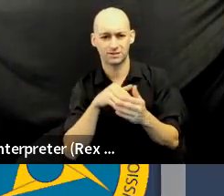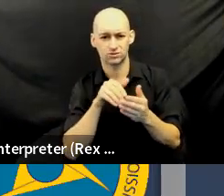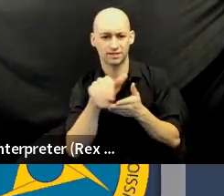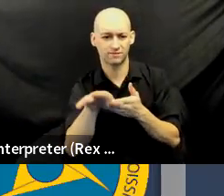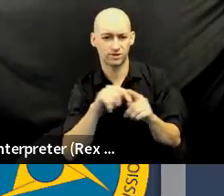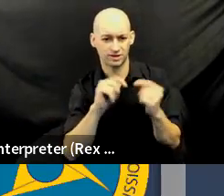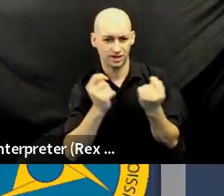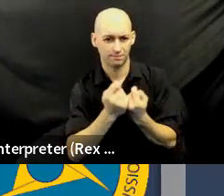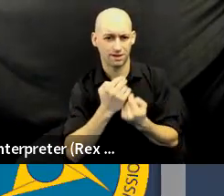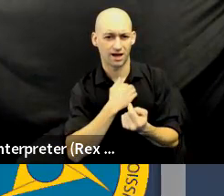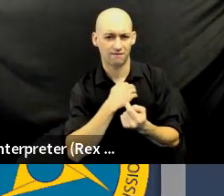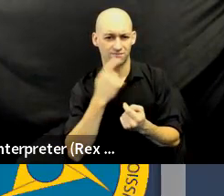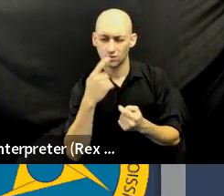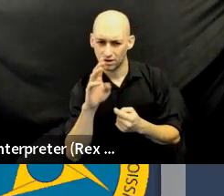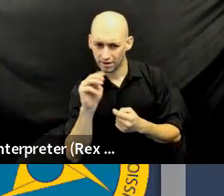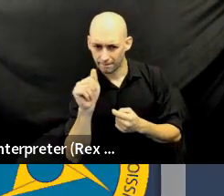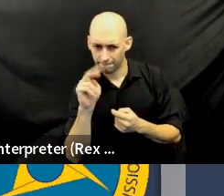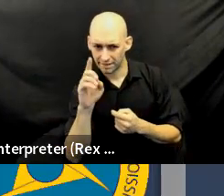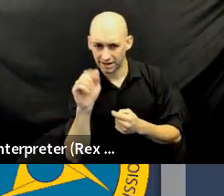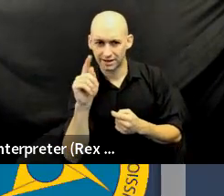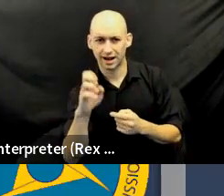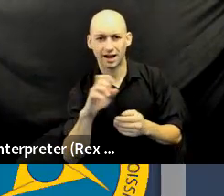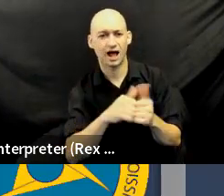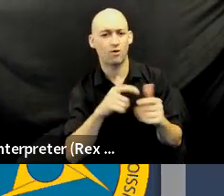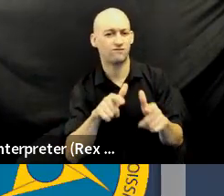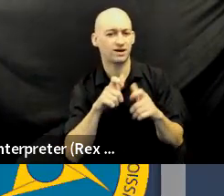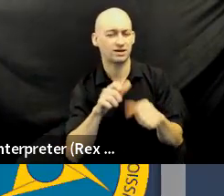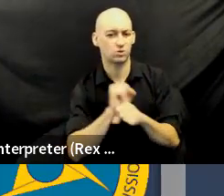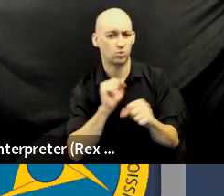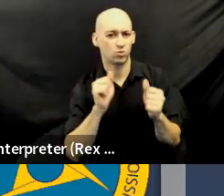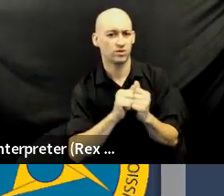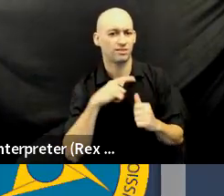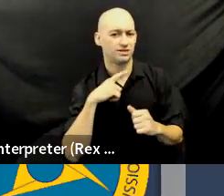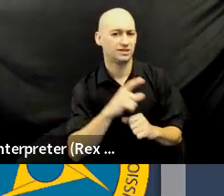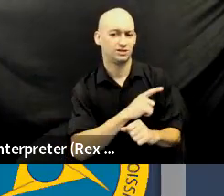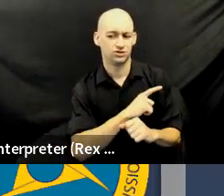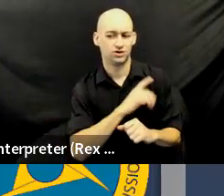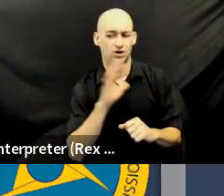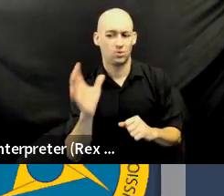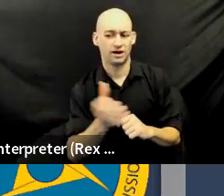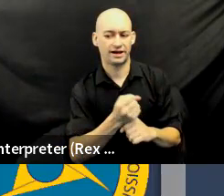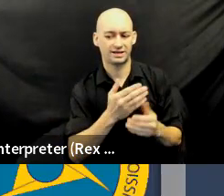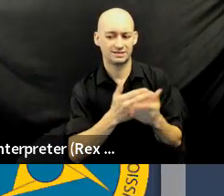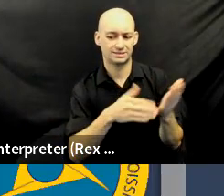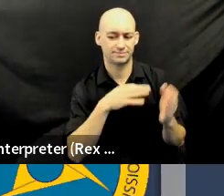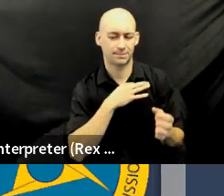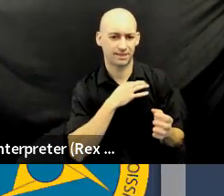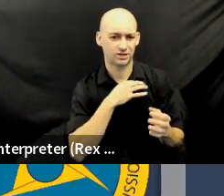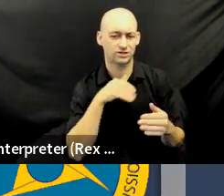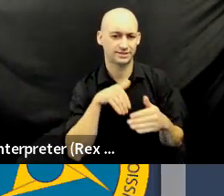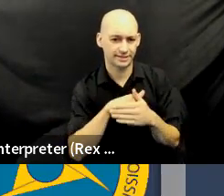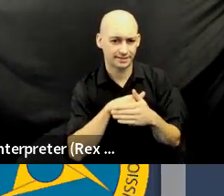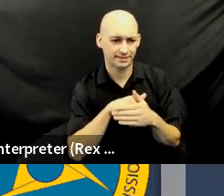have in terms of mandates and how quickly we could be working with the legislature to get some of these applications in so that the federal government